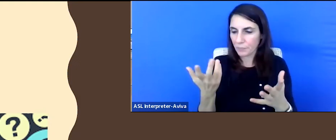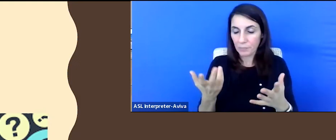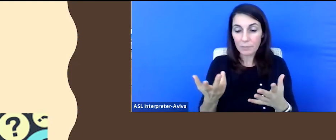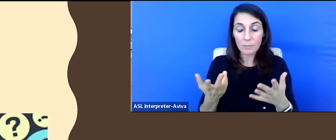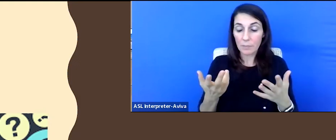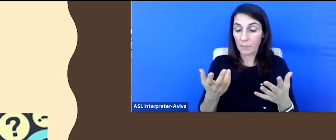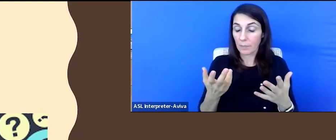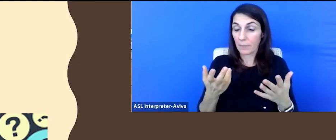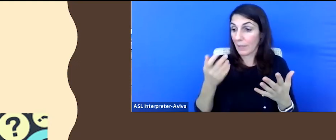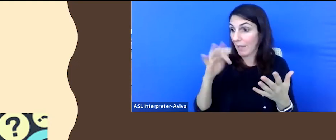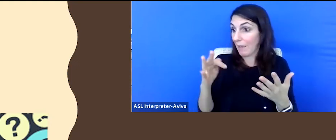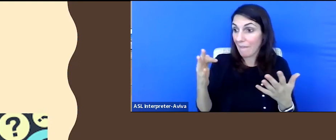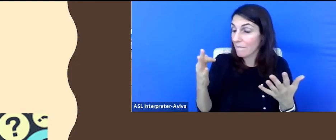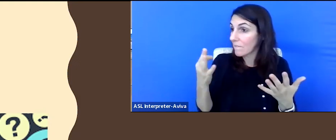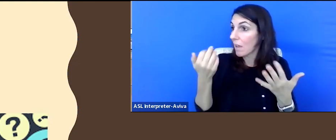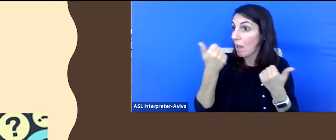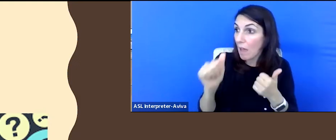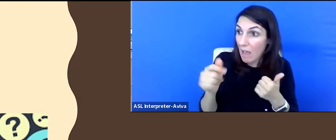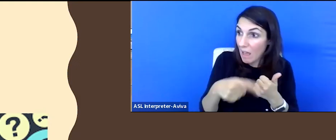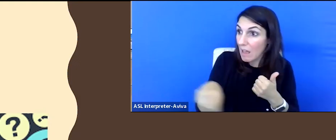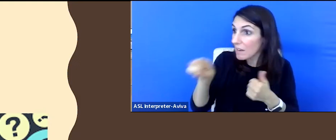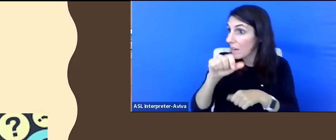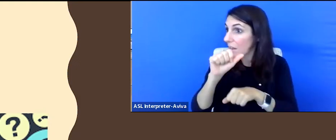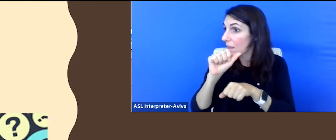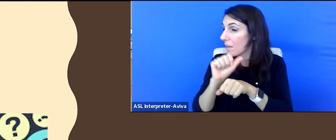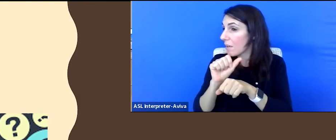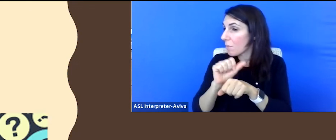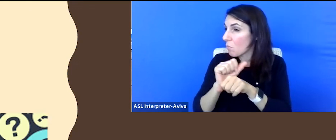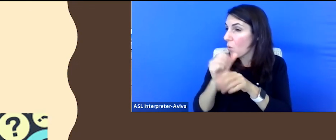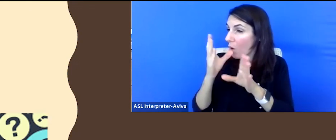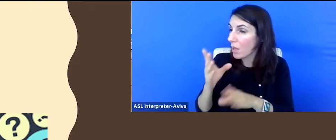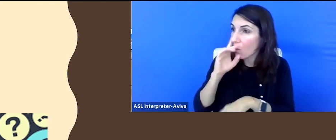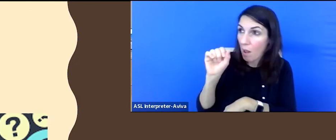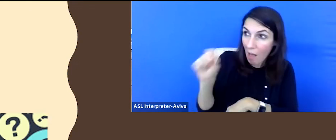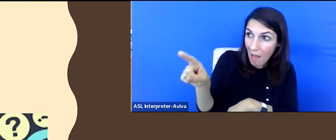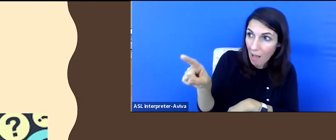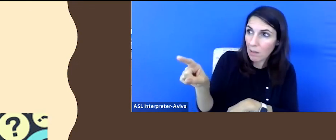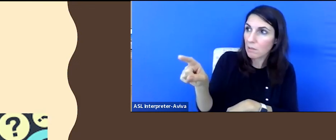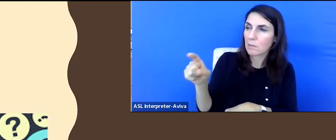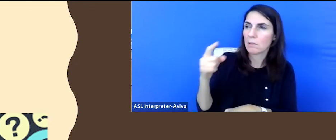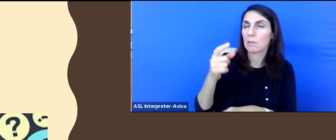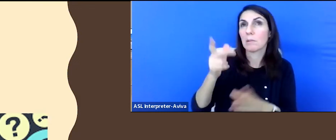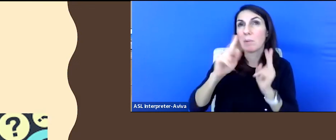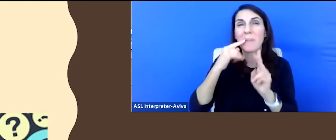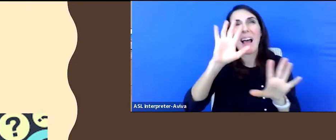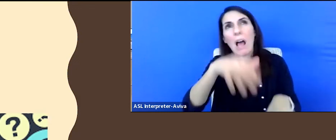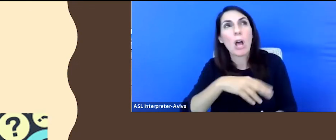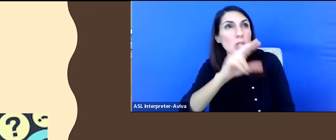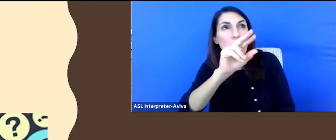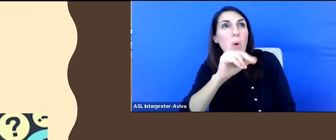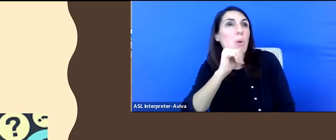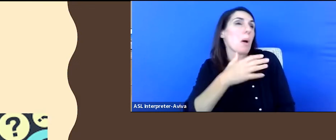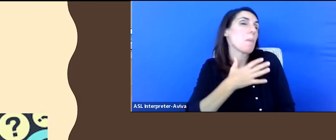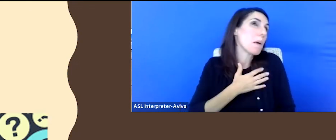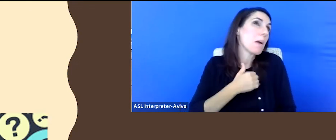county employee gets asked a question, is that no, that's not me, not my